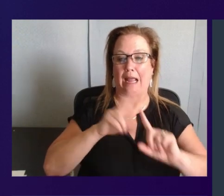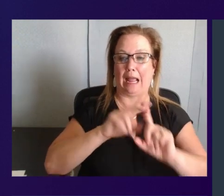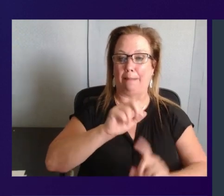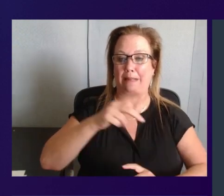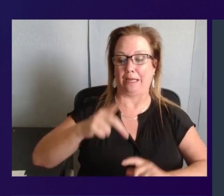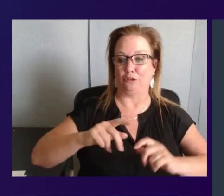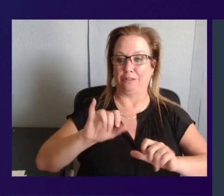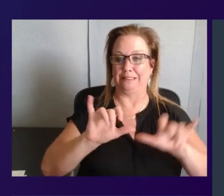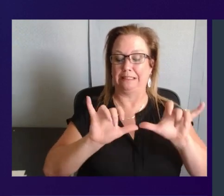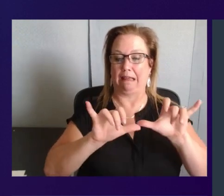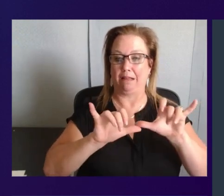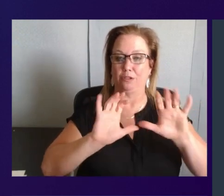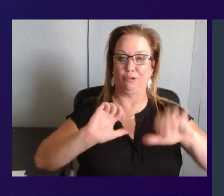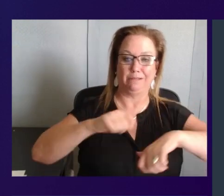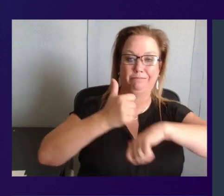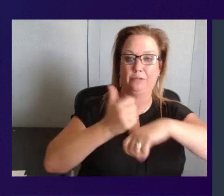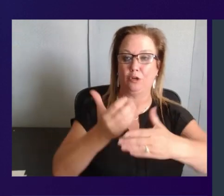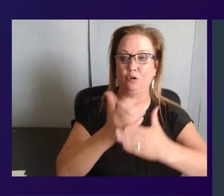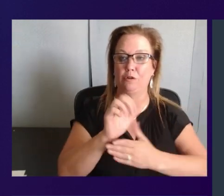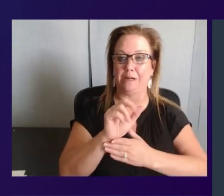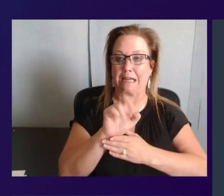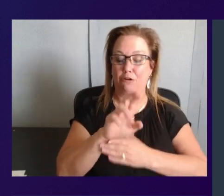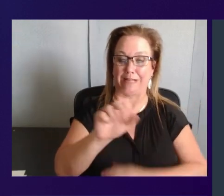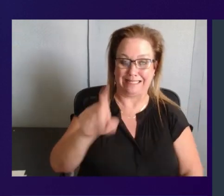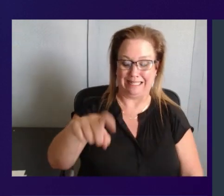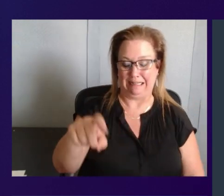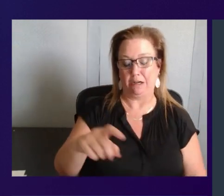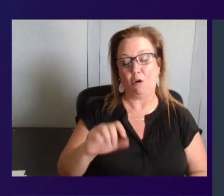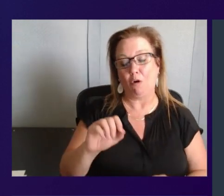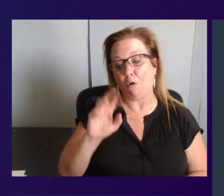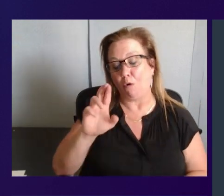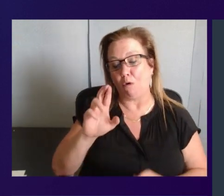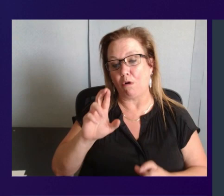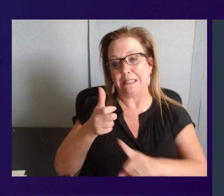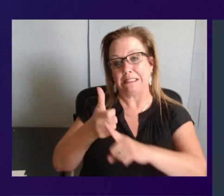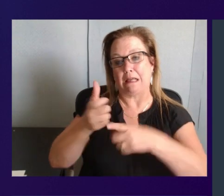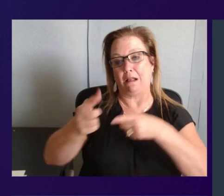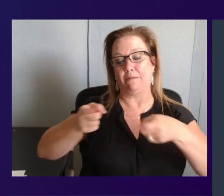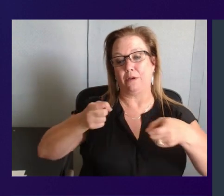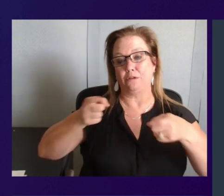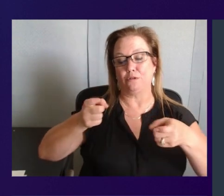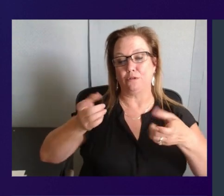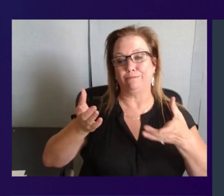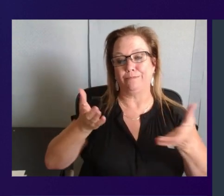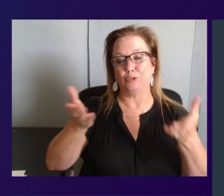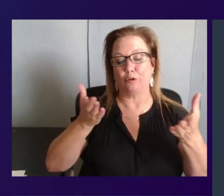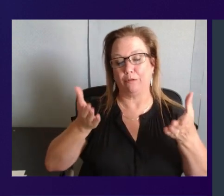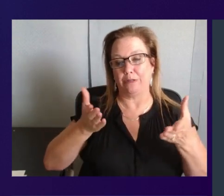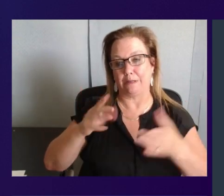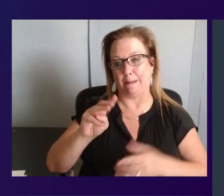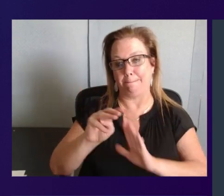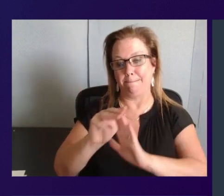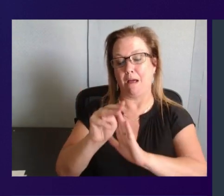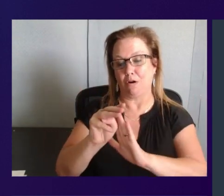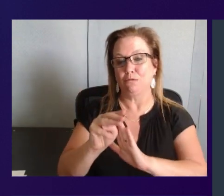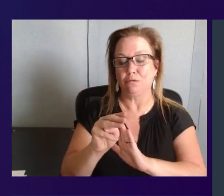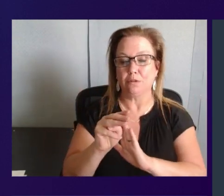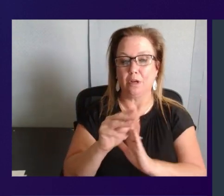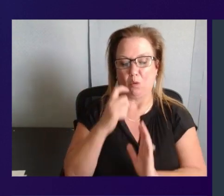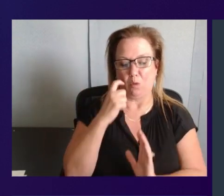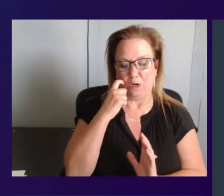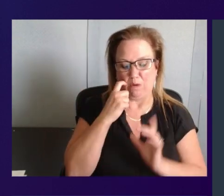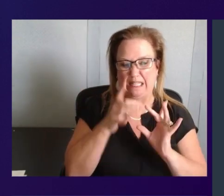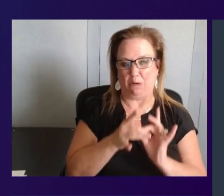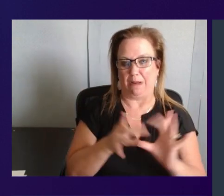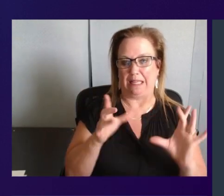containers as application demand grows, or enable self-service provisioning models. We just recently released